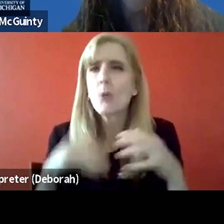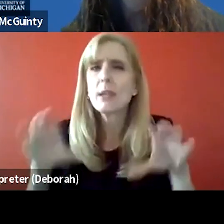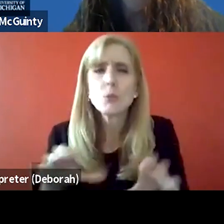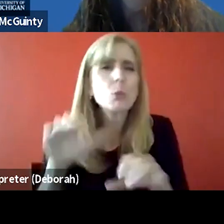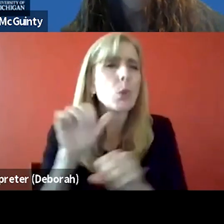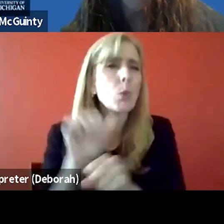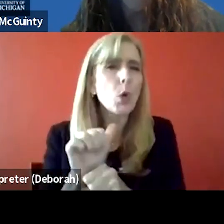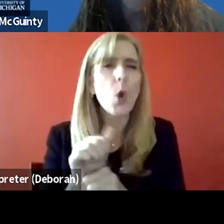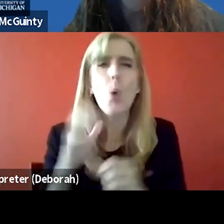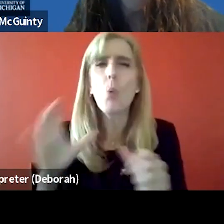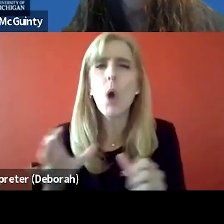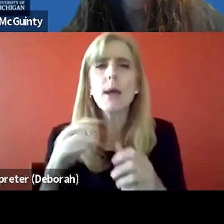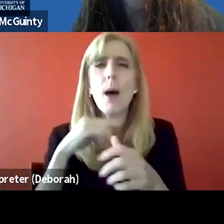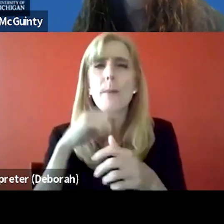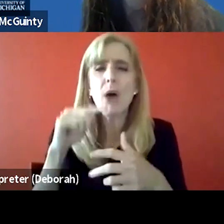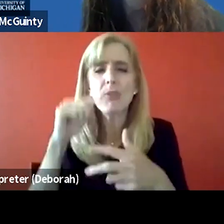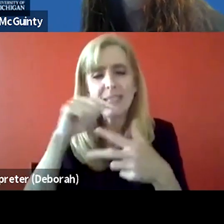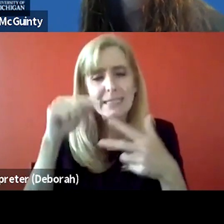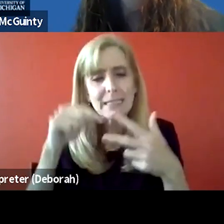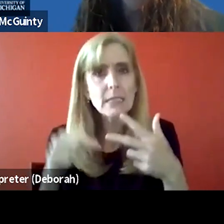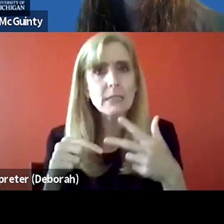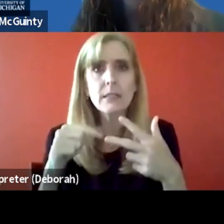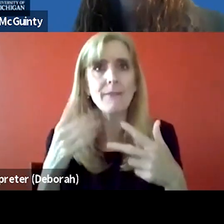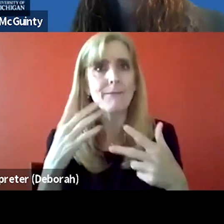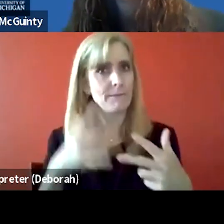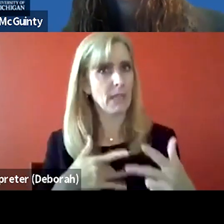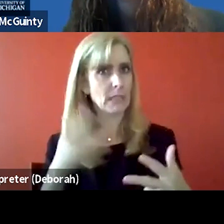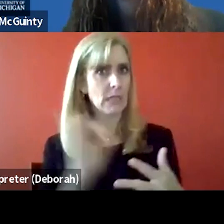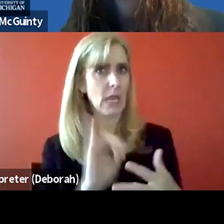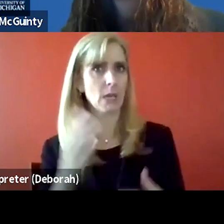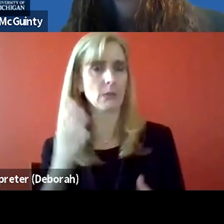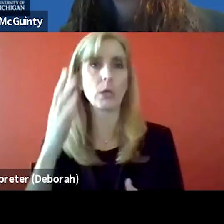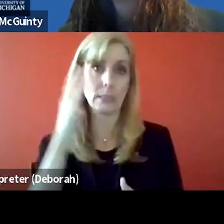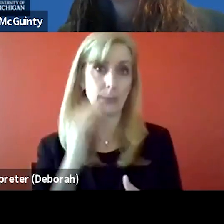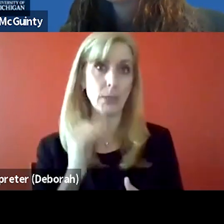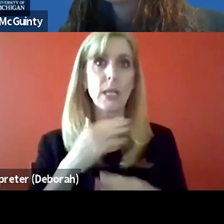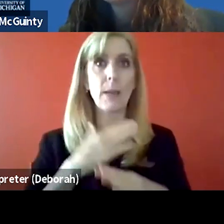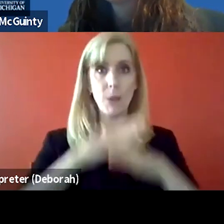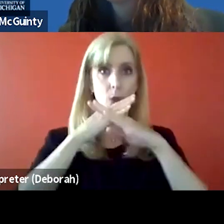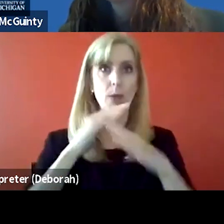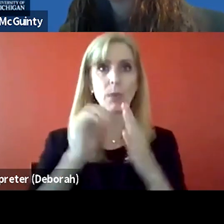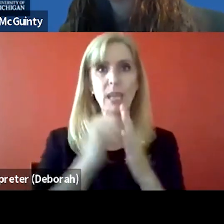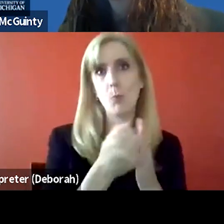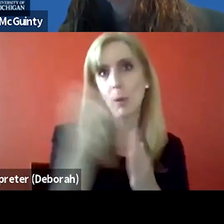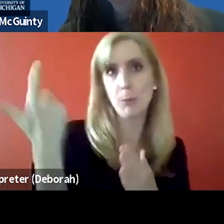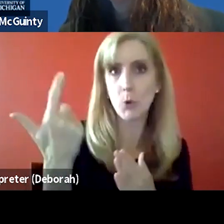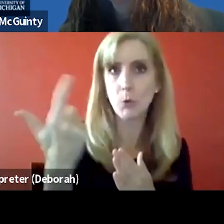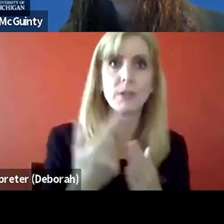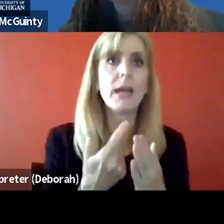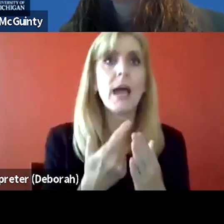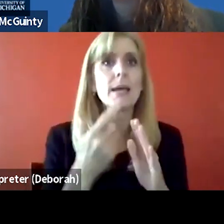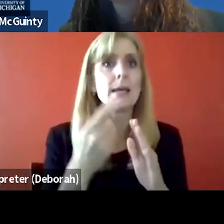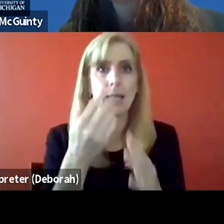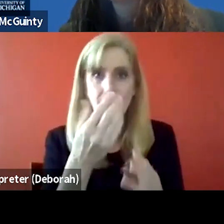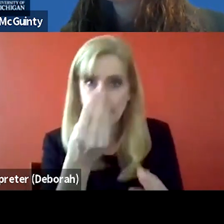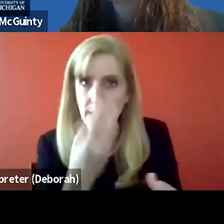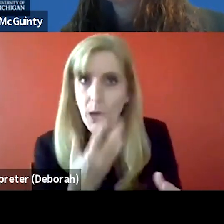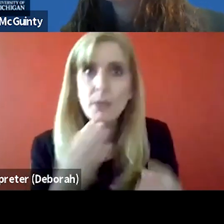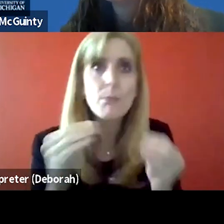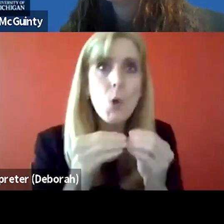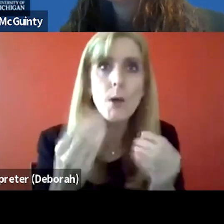is it about these things that's creating a barrier that we can remove? And then we really dig into that. Tell me more. Is